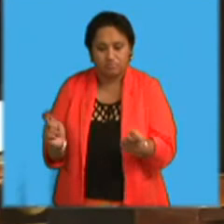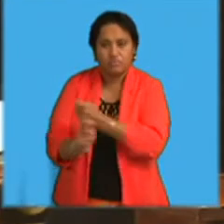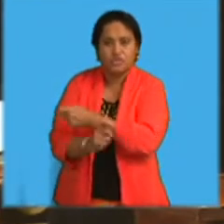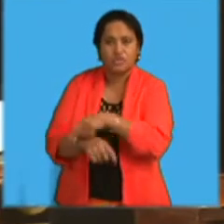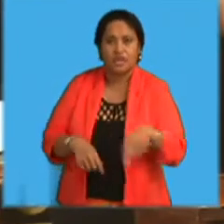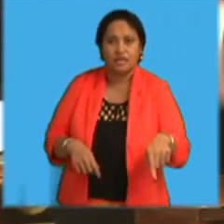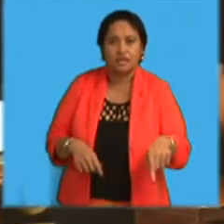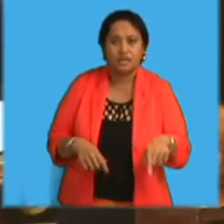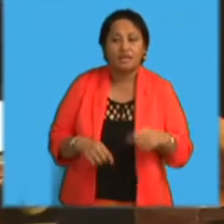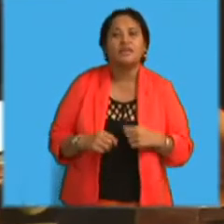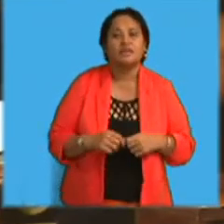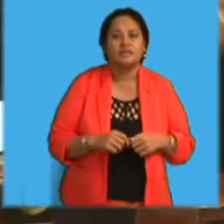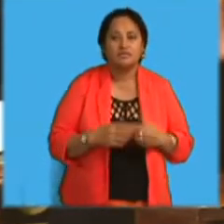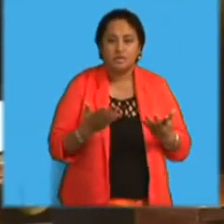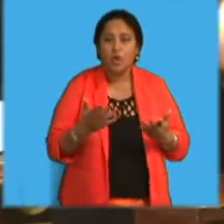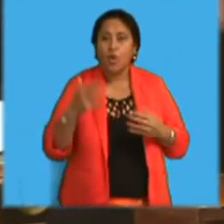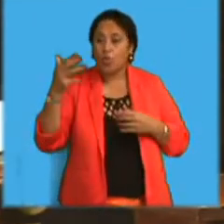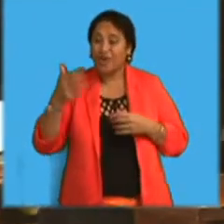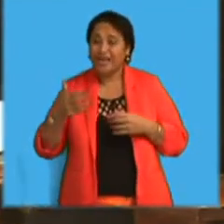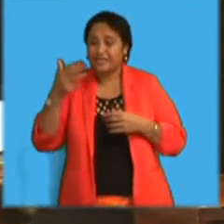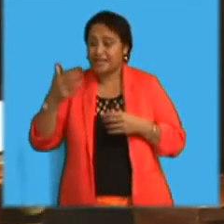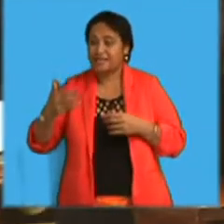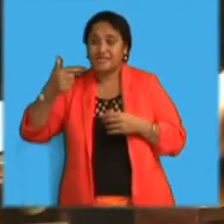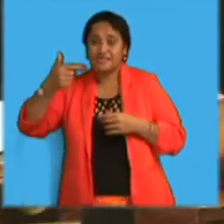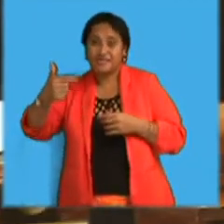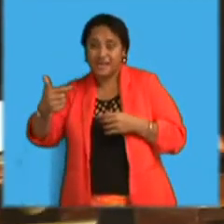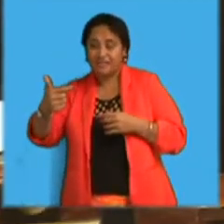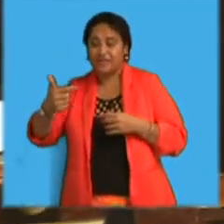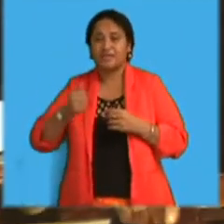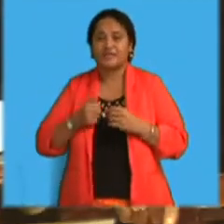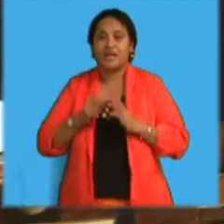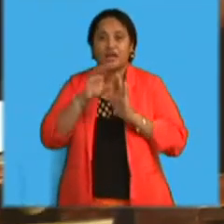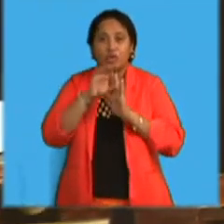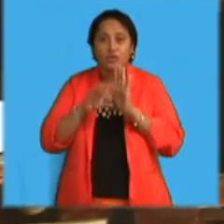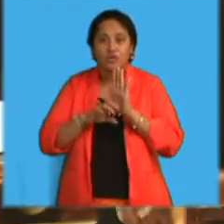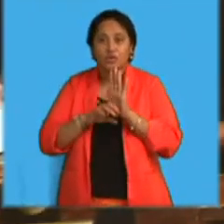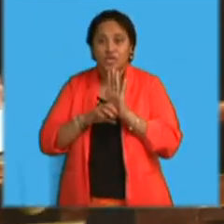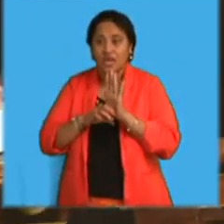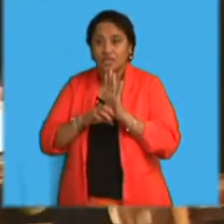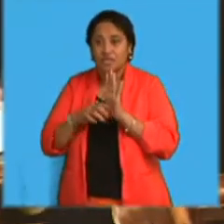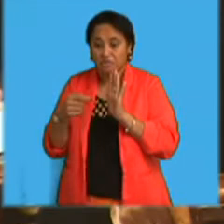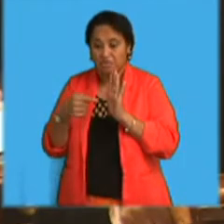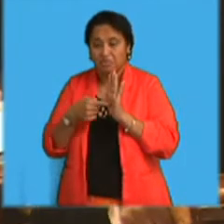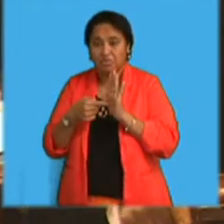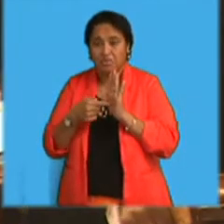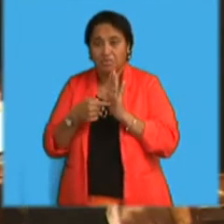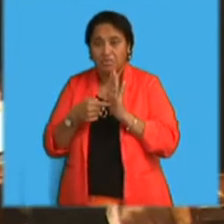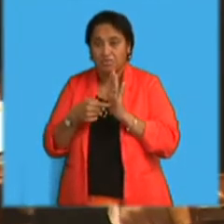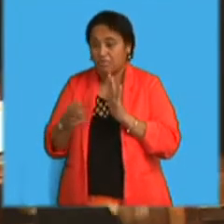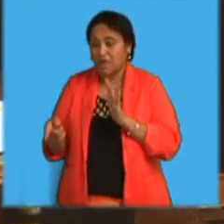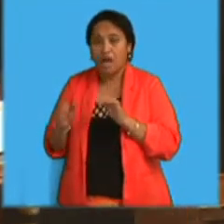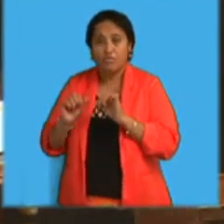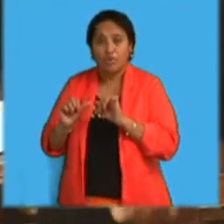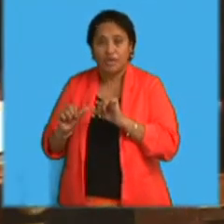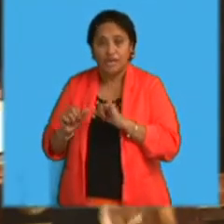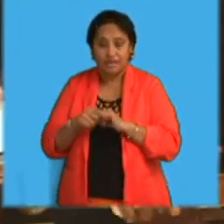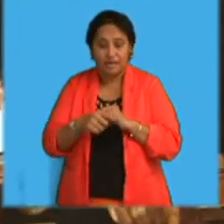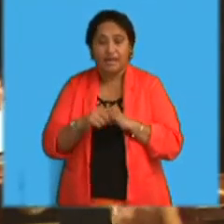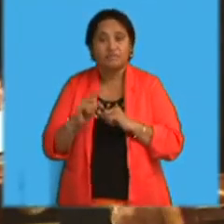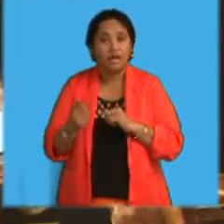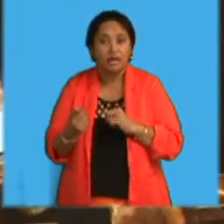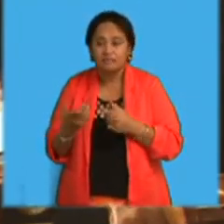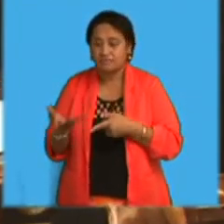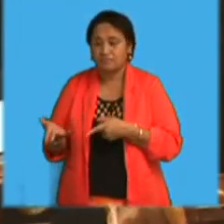though the 1997 Constitution's so-called entrenched provisions were in effect, Madam Speaker. With regards to the Momi Bay foreshore, the